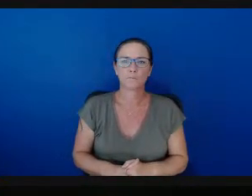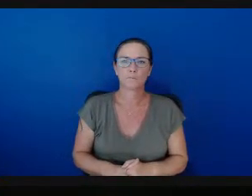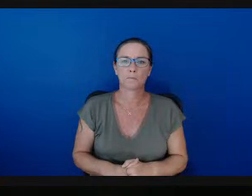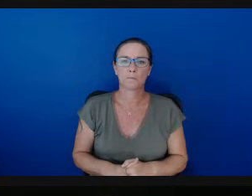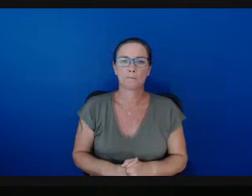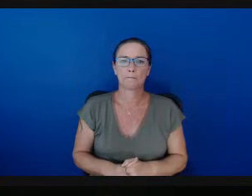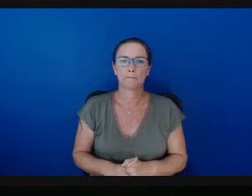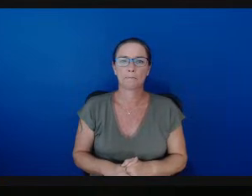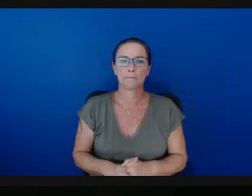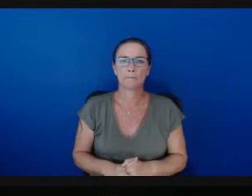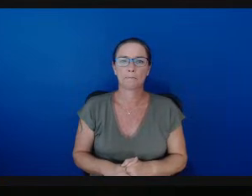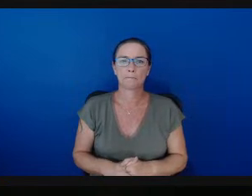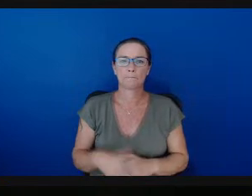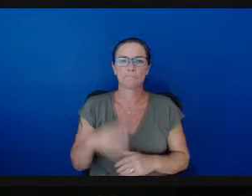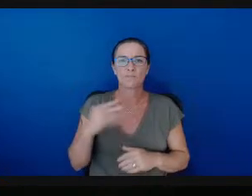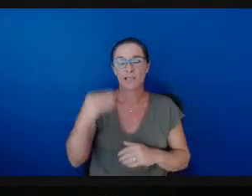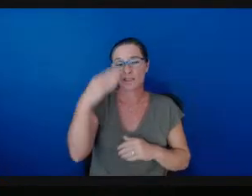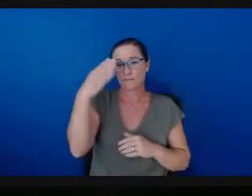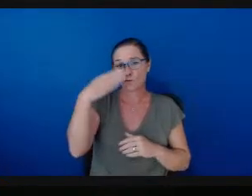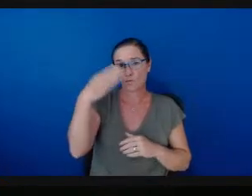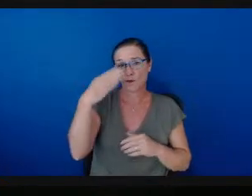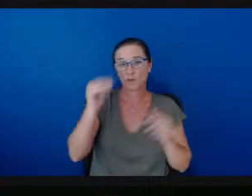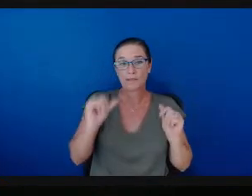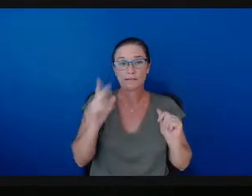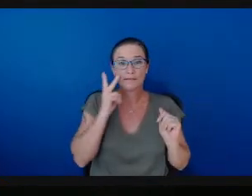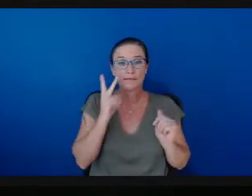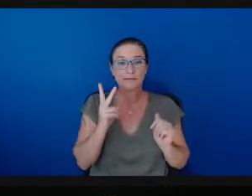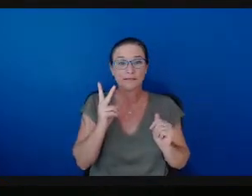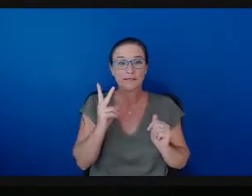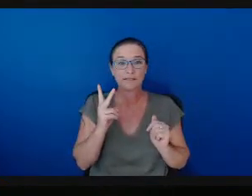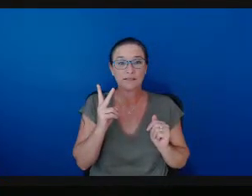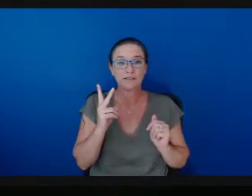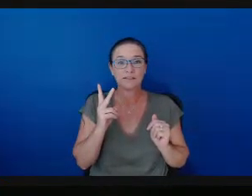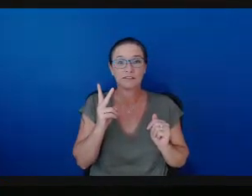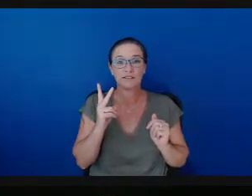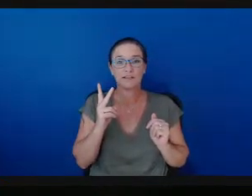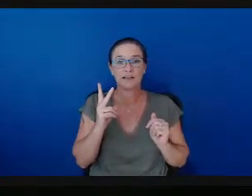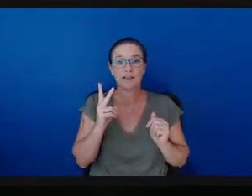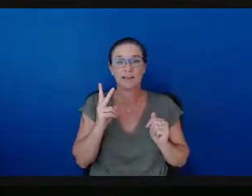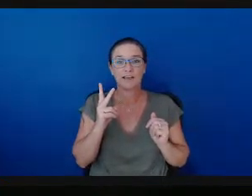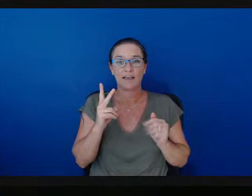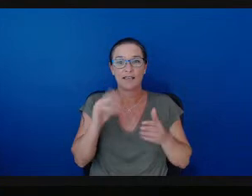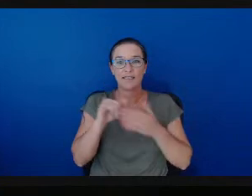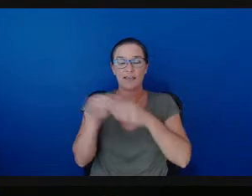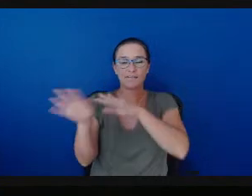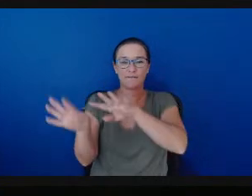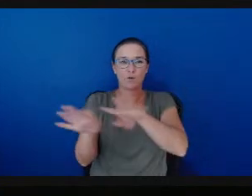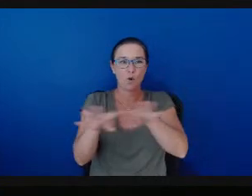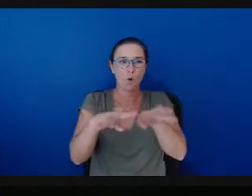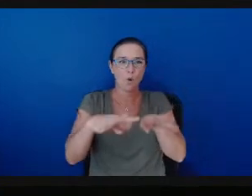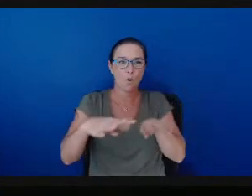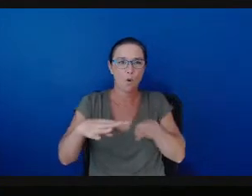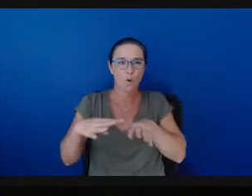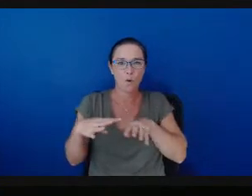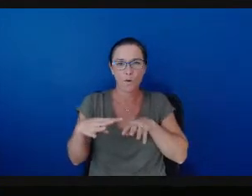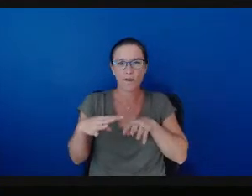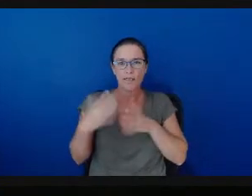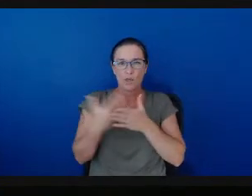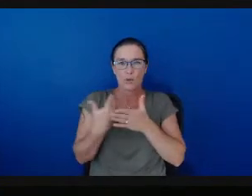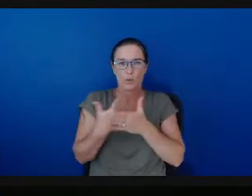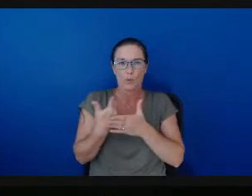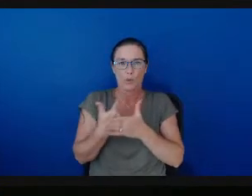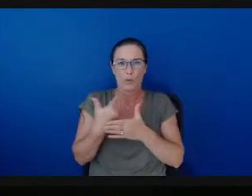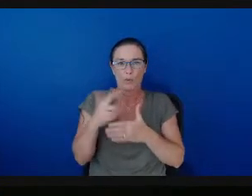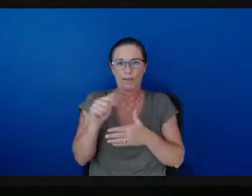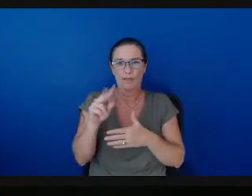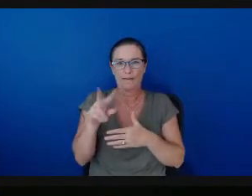And looking here in the foreground, we actually can see the edge of this flood of lava that's coming across the crater floor